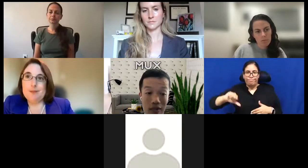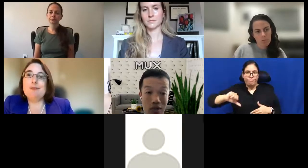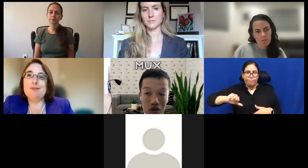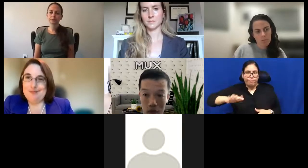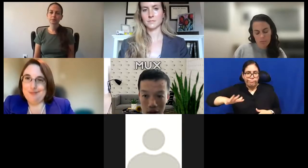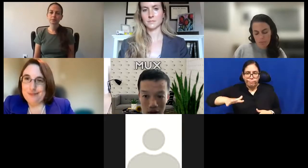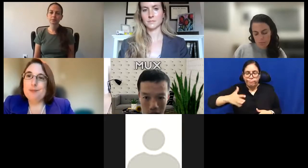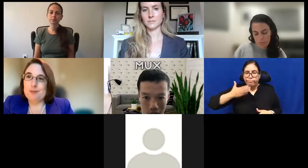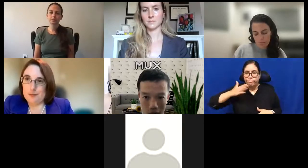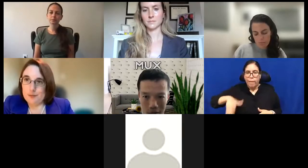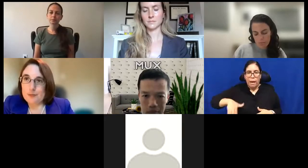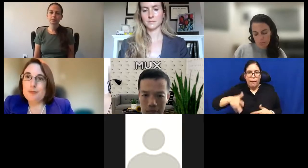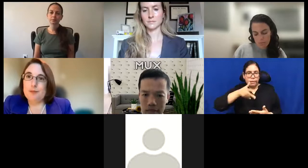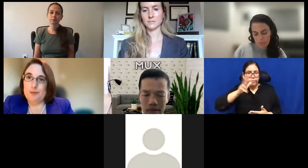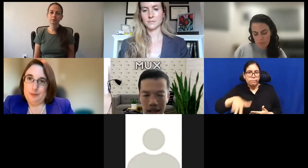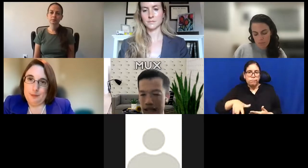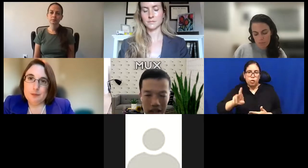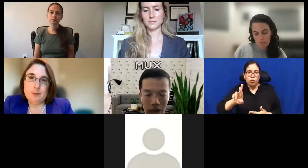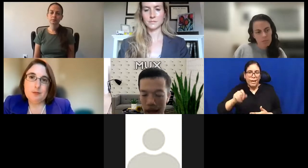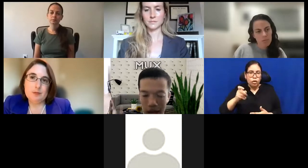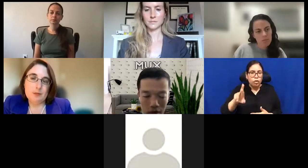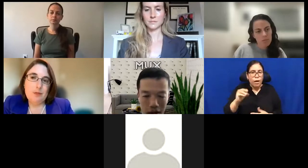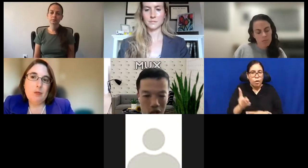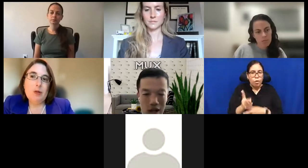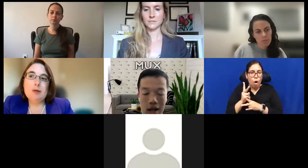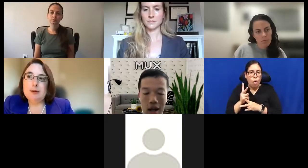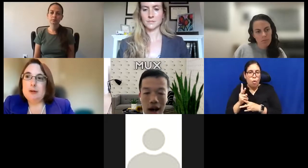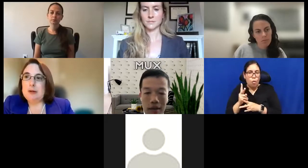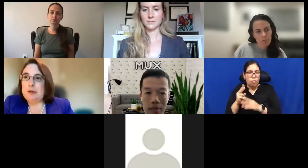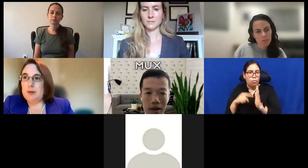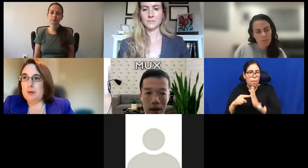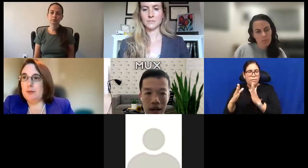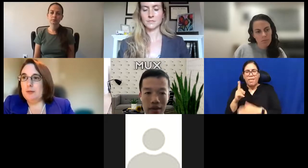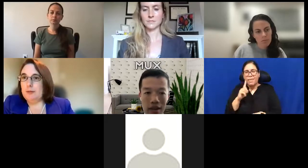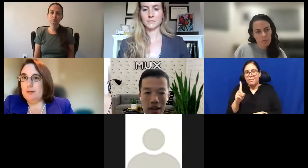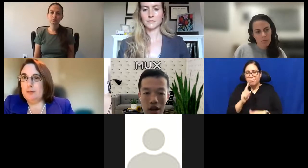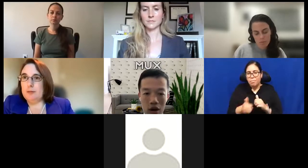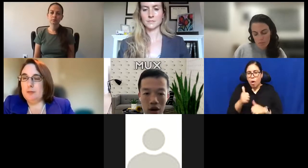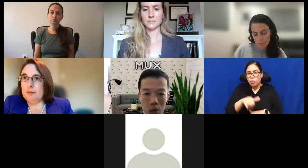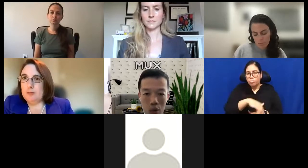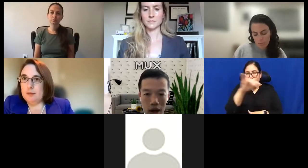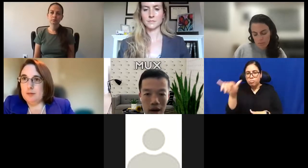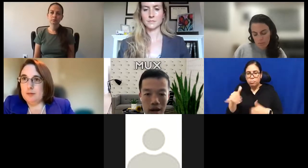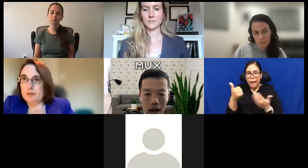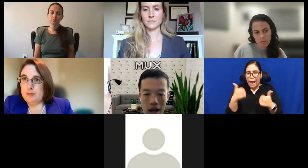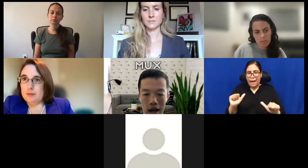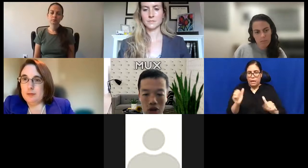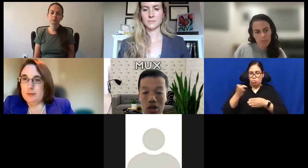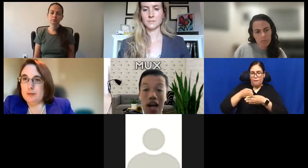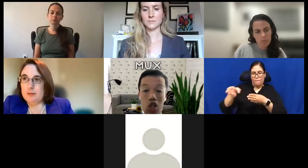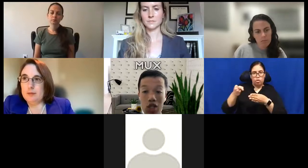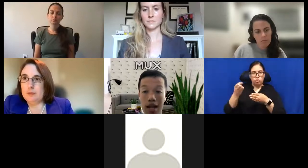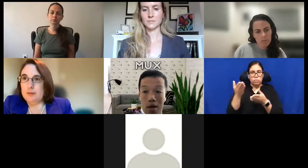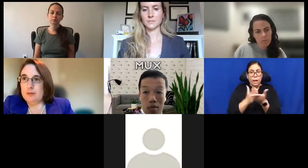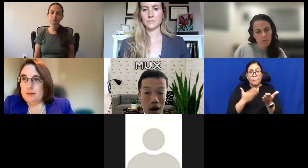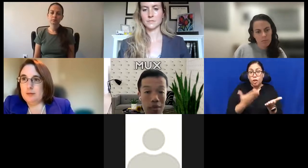bad loan officers and realtors out there. And that's the case with like any profession. But given that you're going to be working on